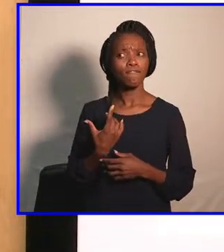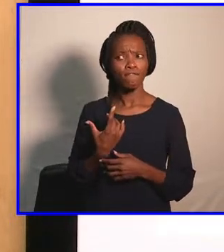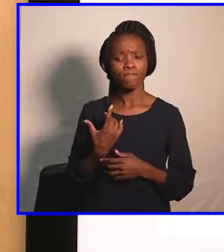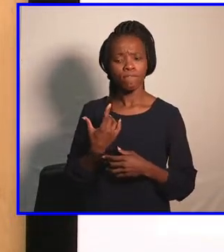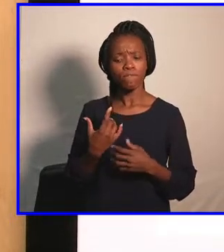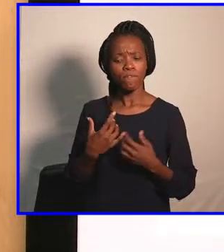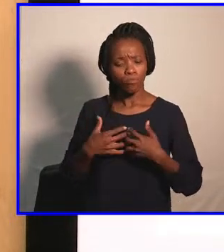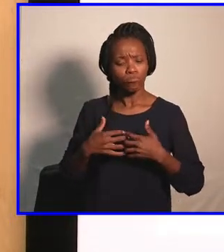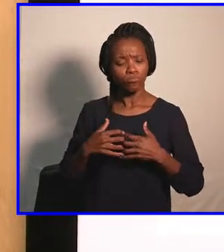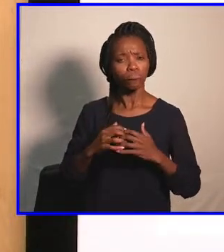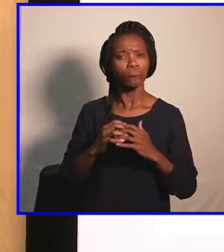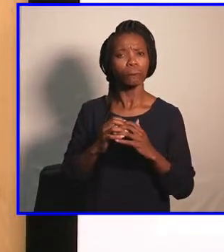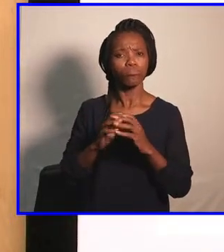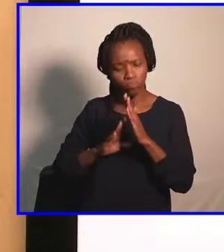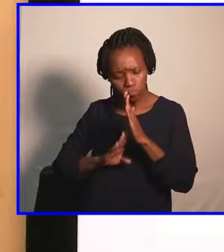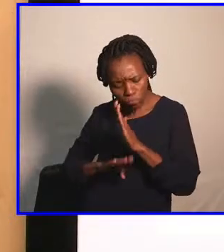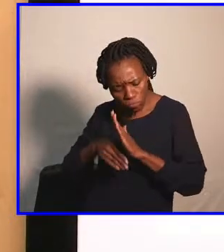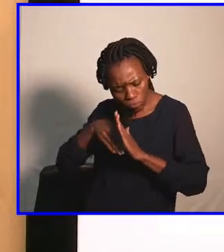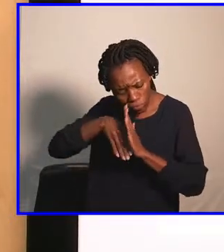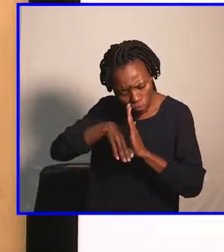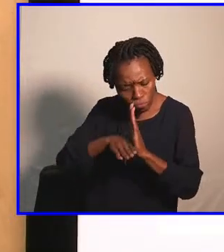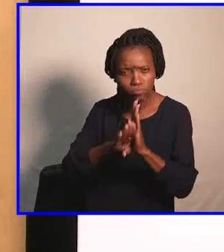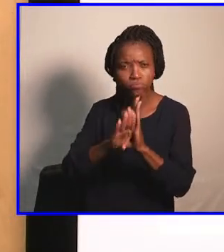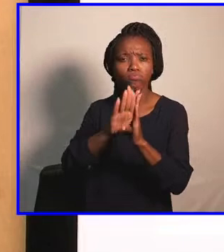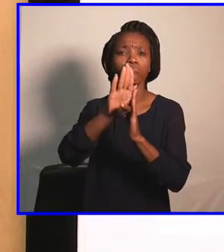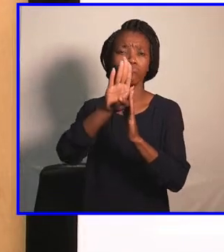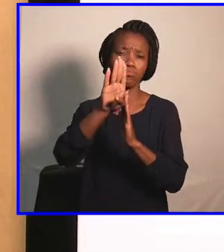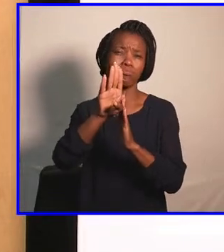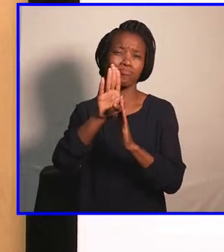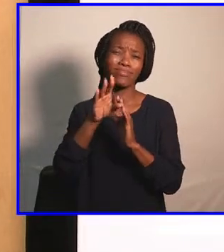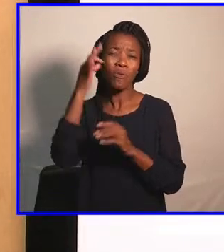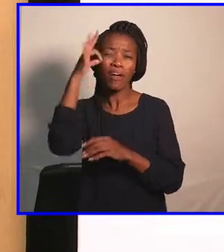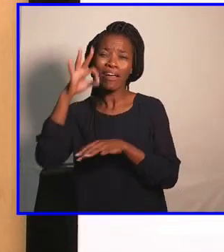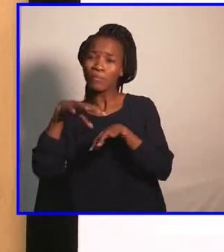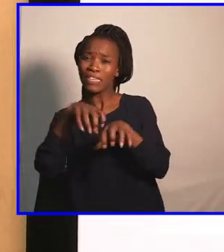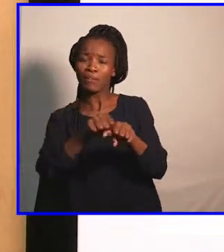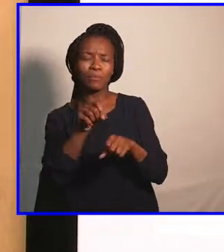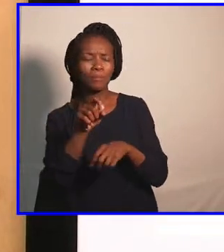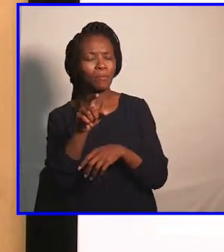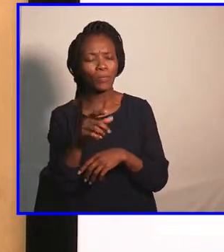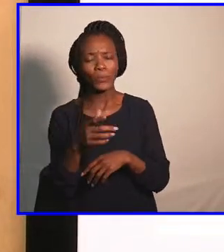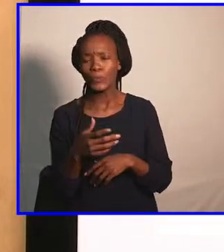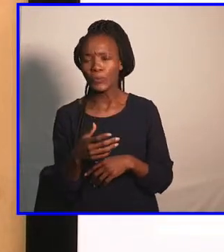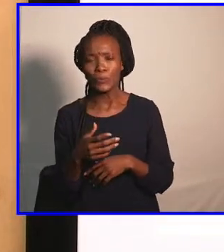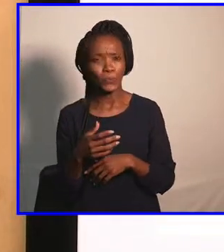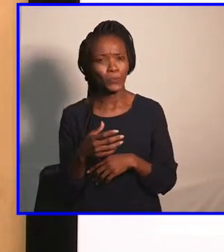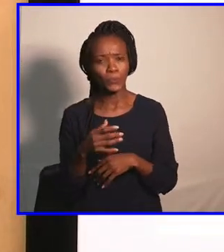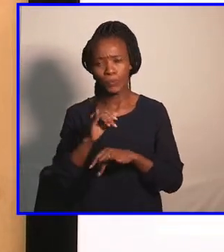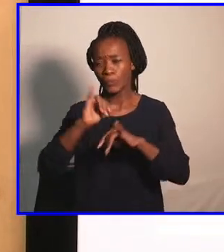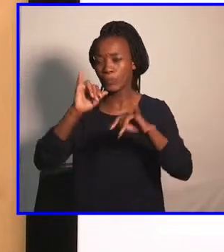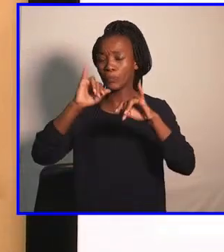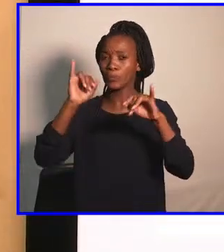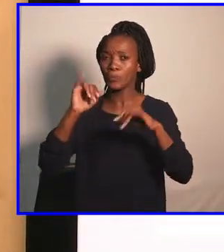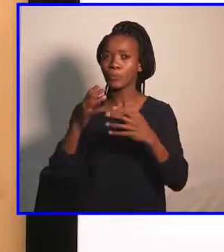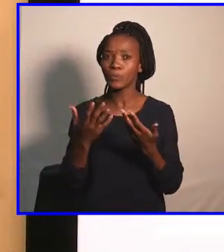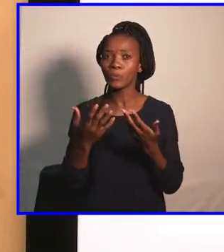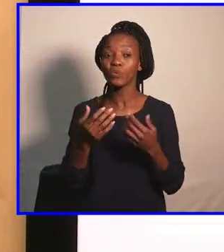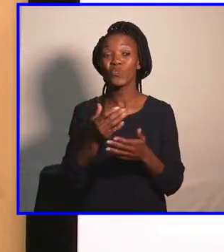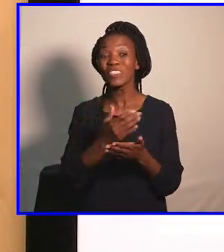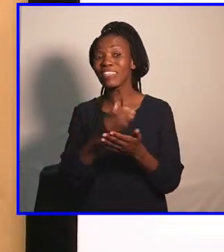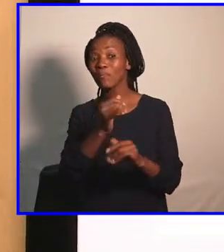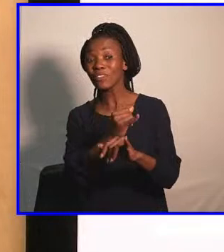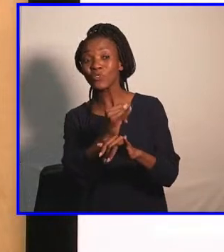we suffered during state capture. And there are a number of institutions which, having been